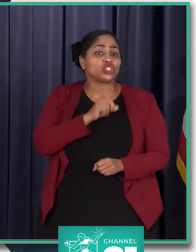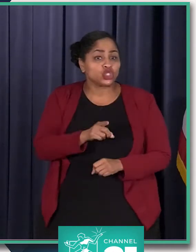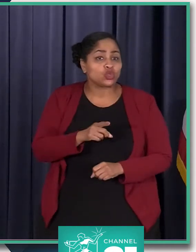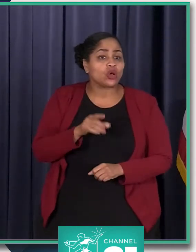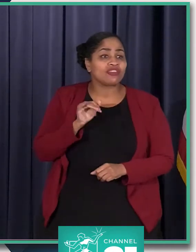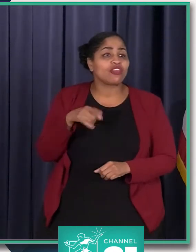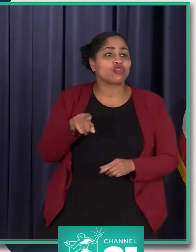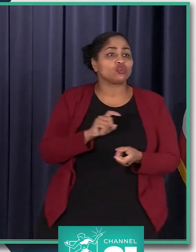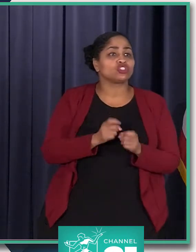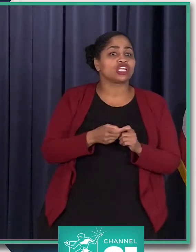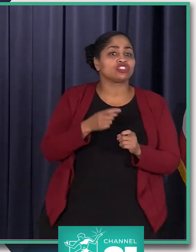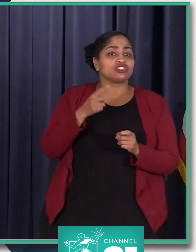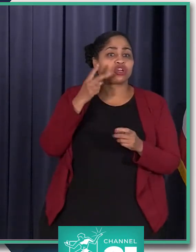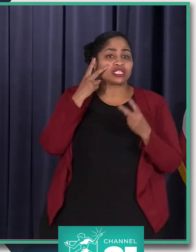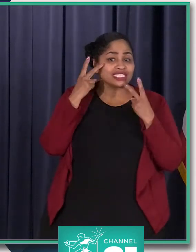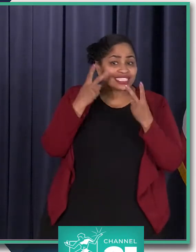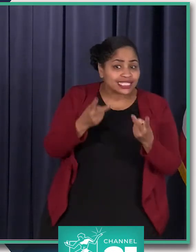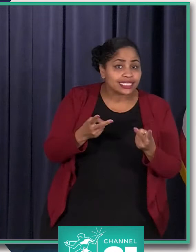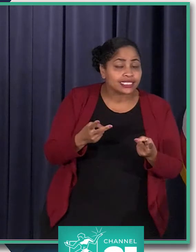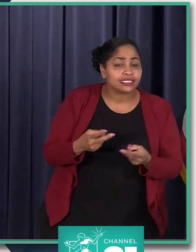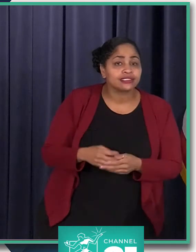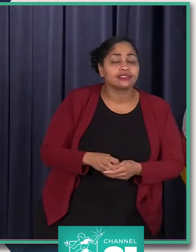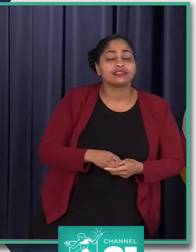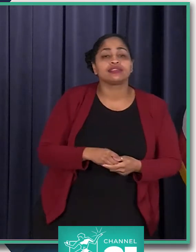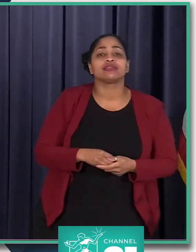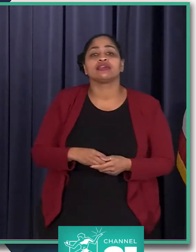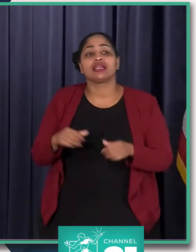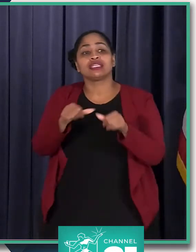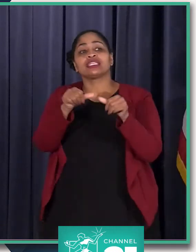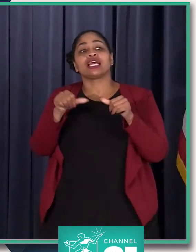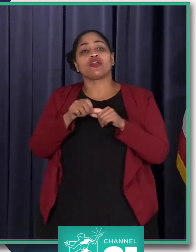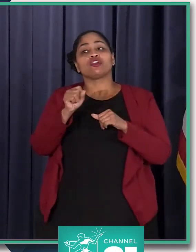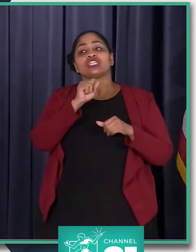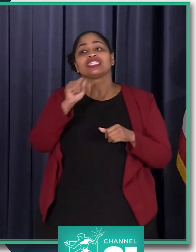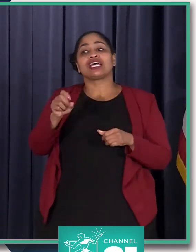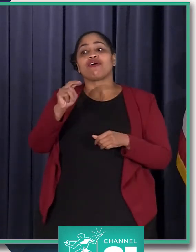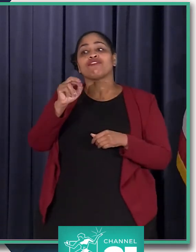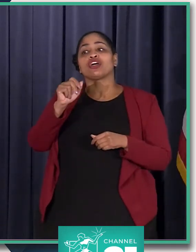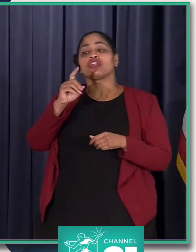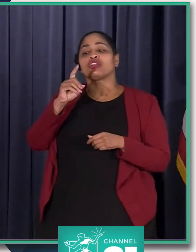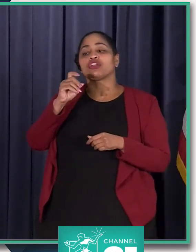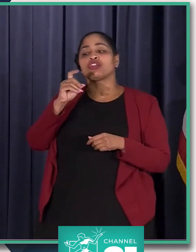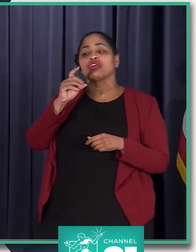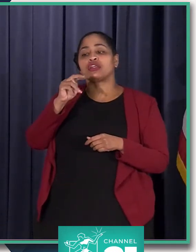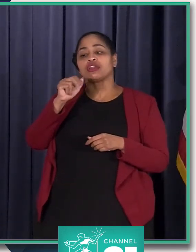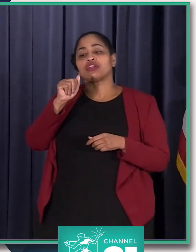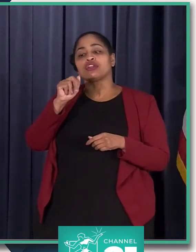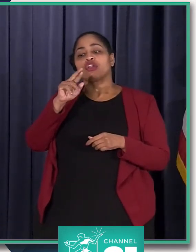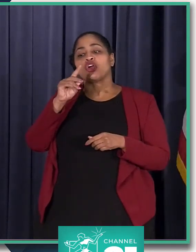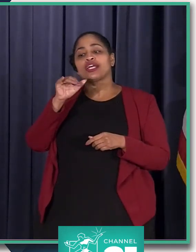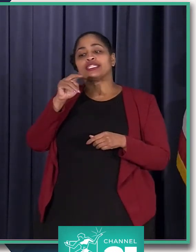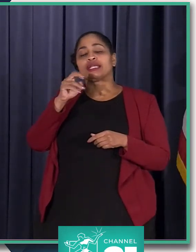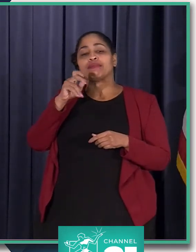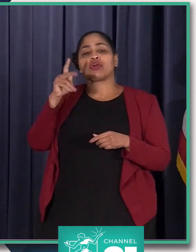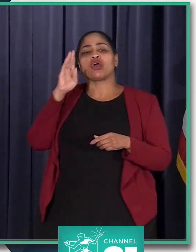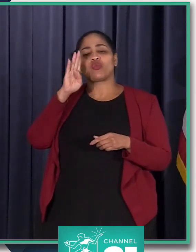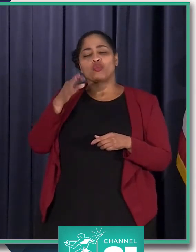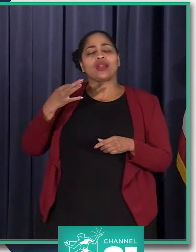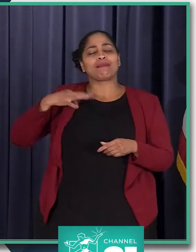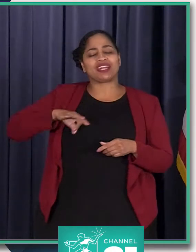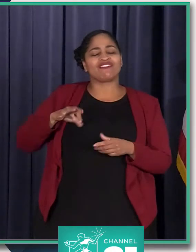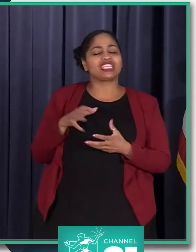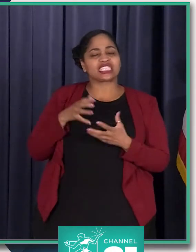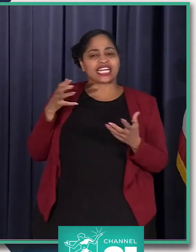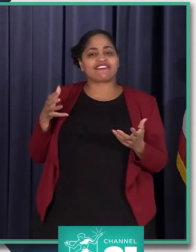that those changes are seen is the area to the south, Narden Park, would be a significant beneficiary of